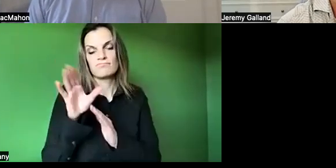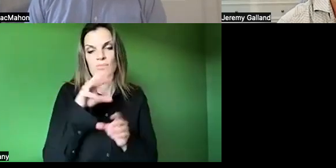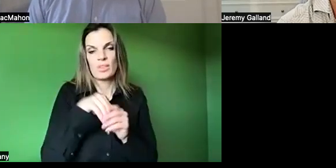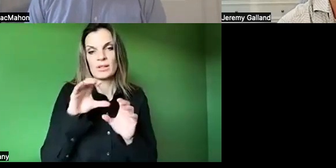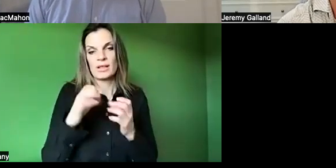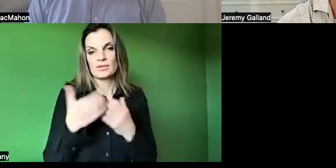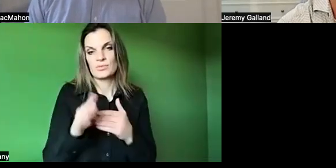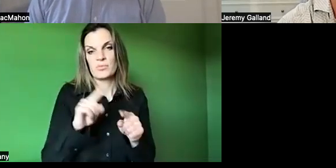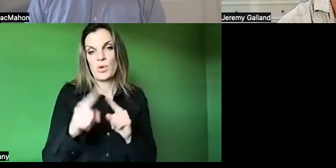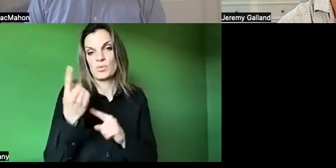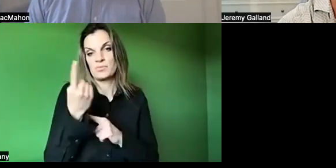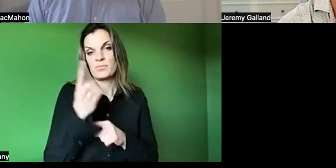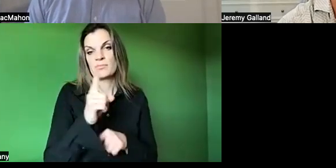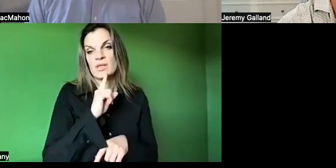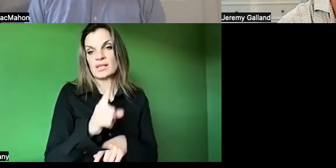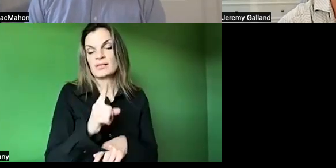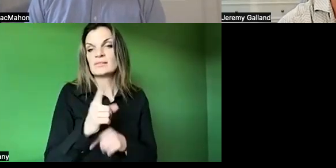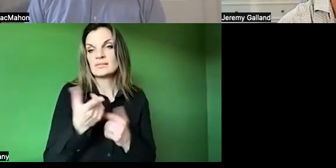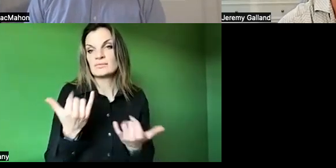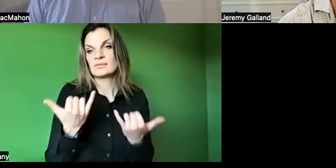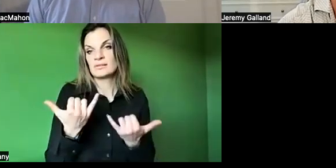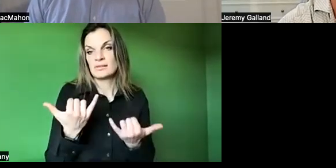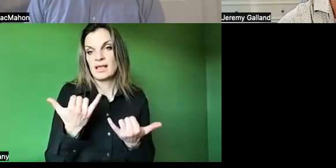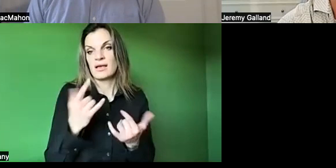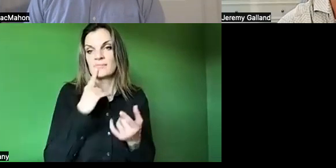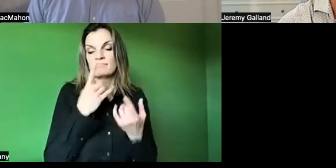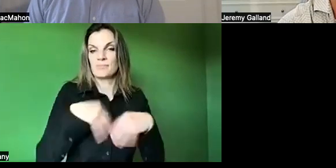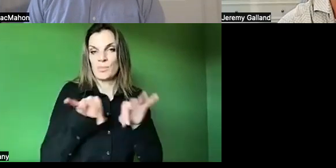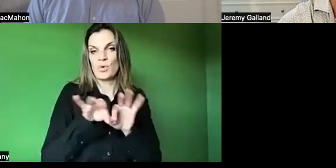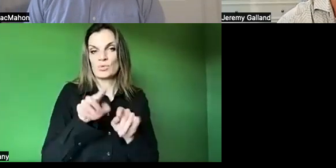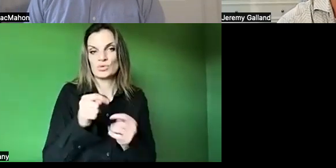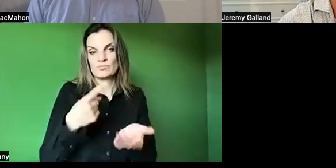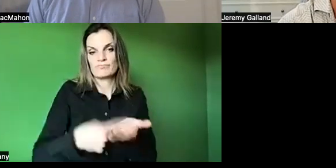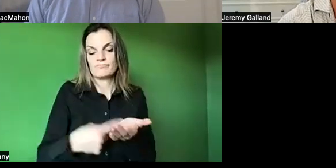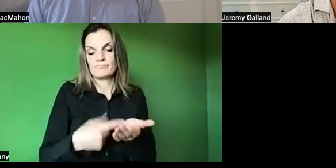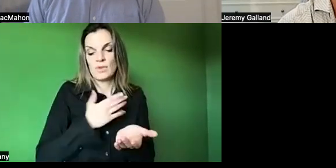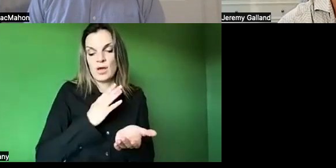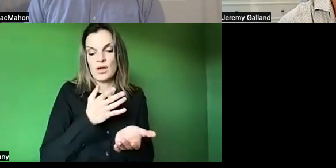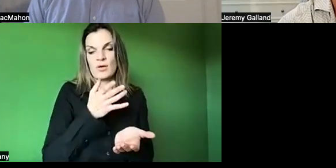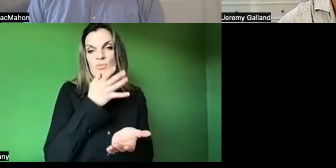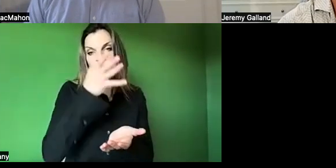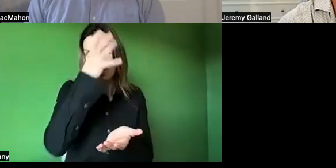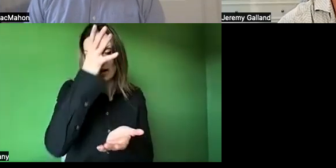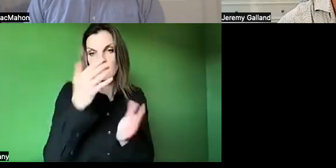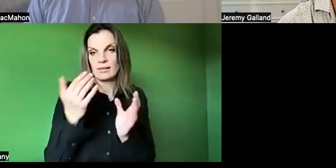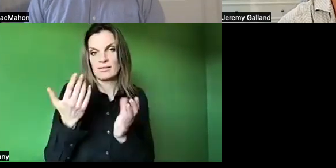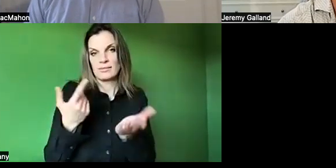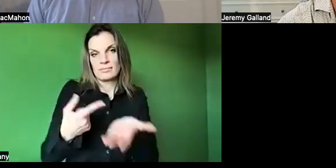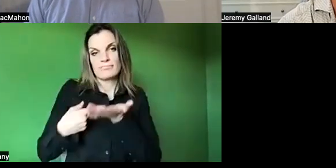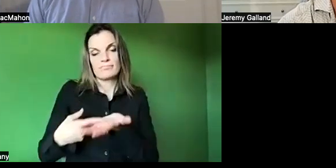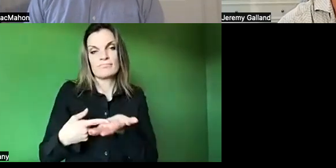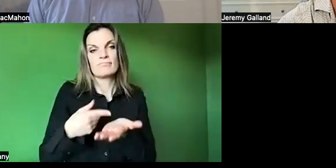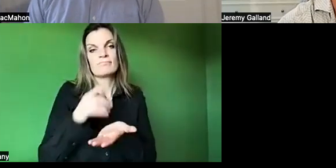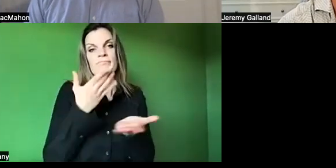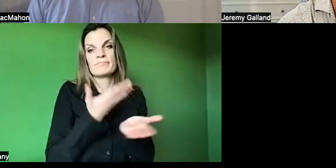But one thing that's obviously right now in the forefront of our board meetings and our parental emails is incidents that are